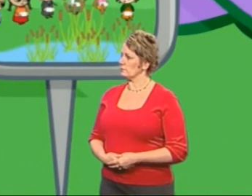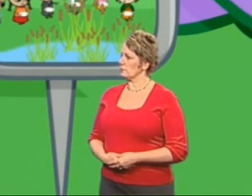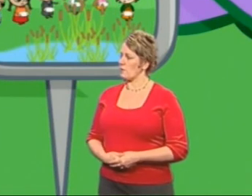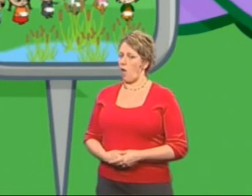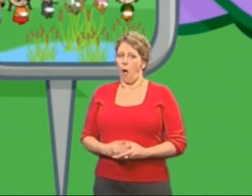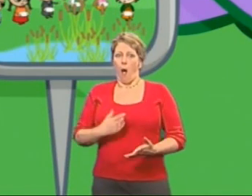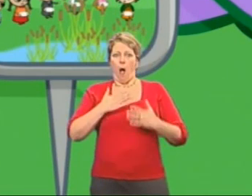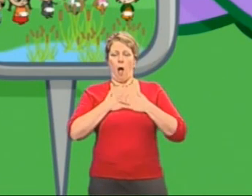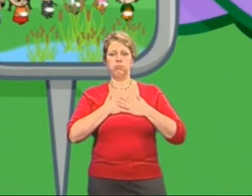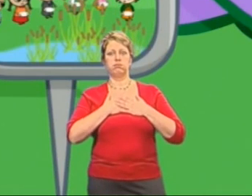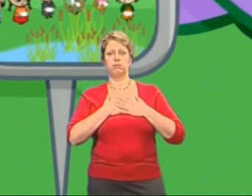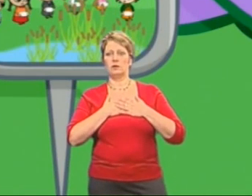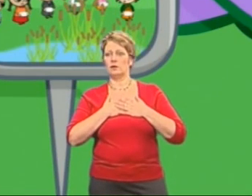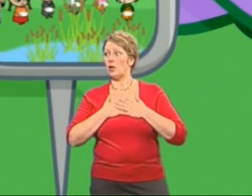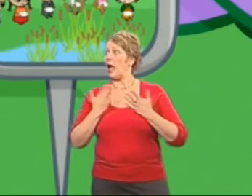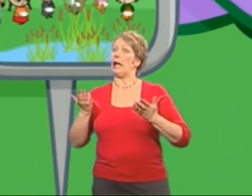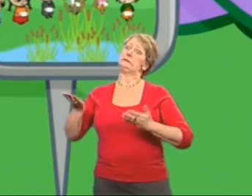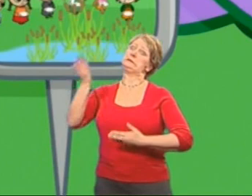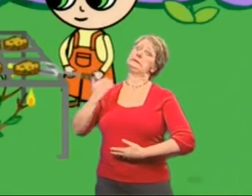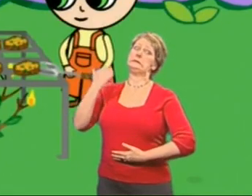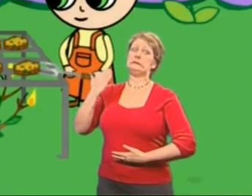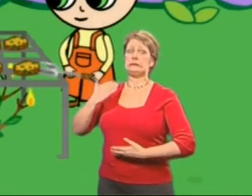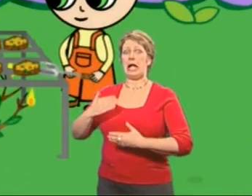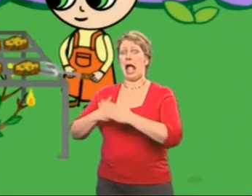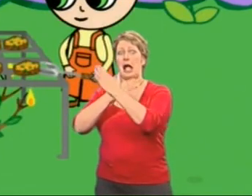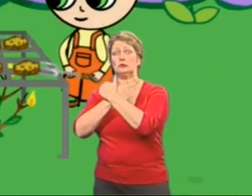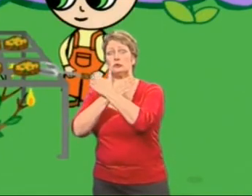My goodness! Angels!